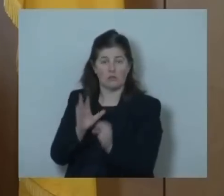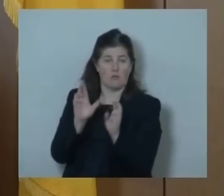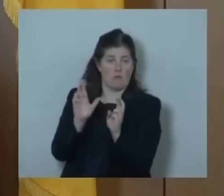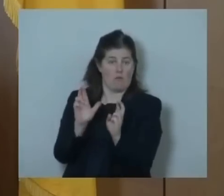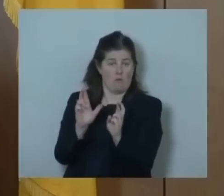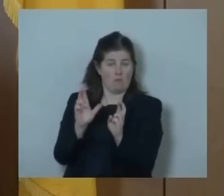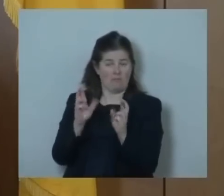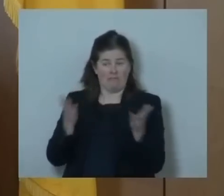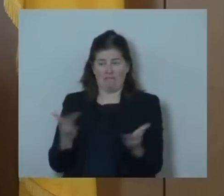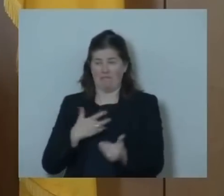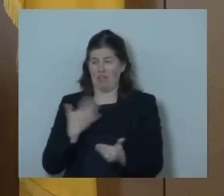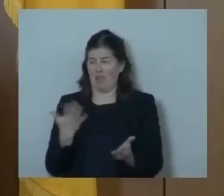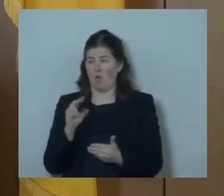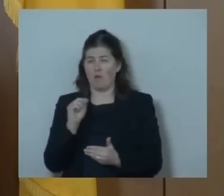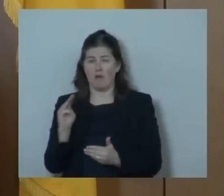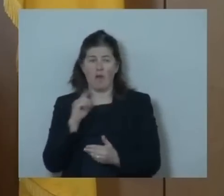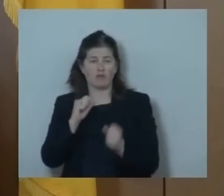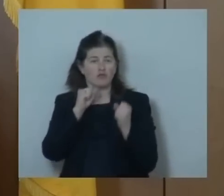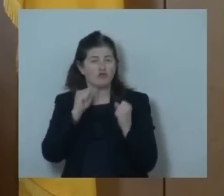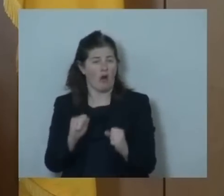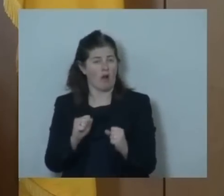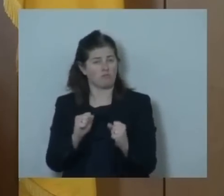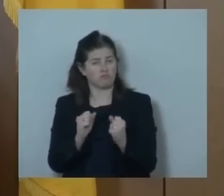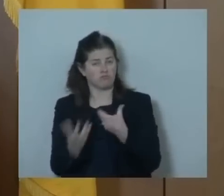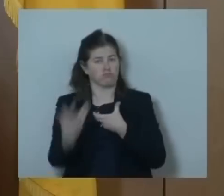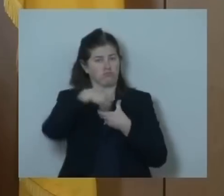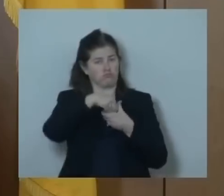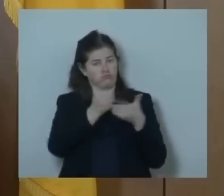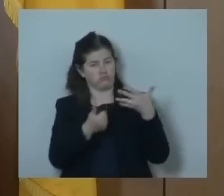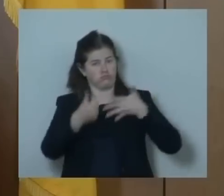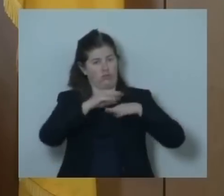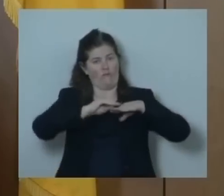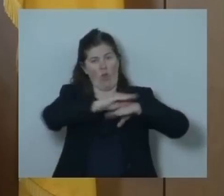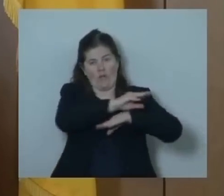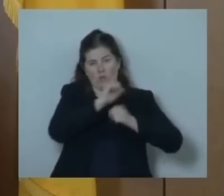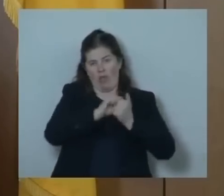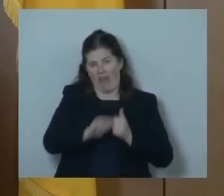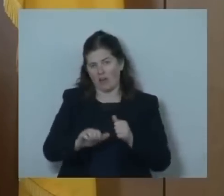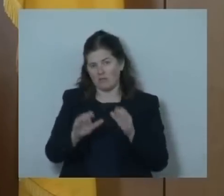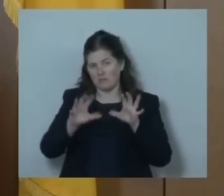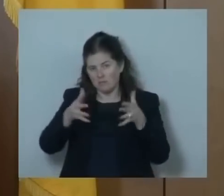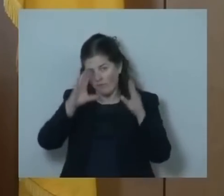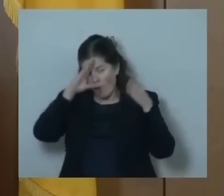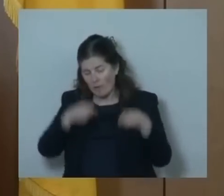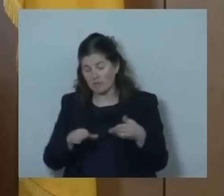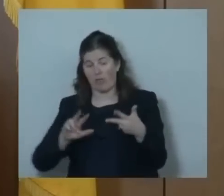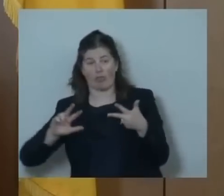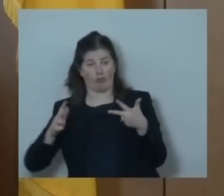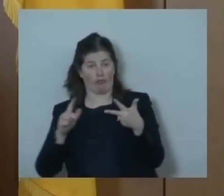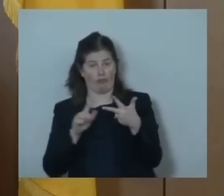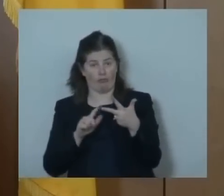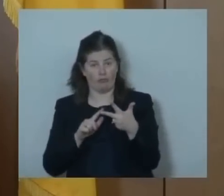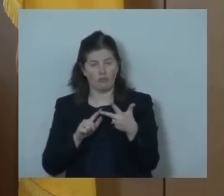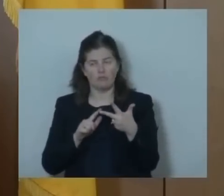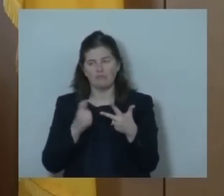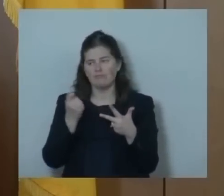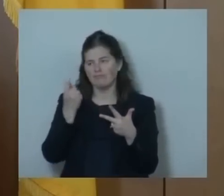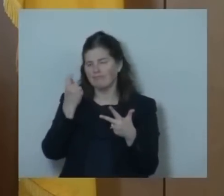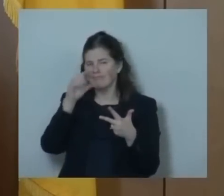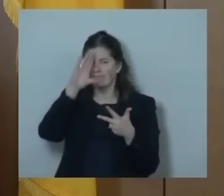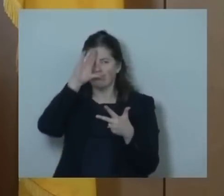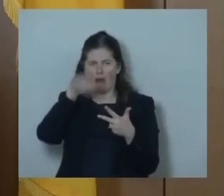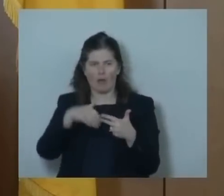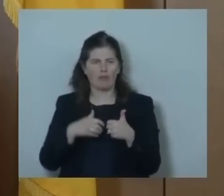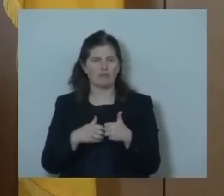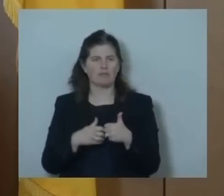think New Mexico will have a strong position given the Permian in that work. And then third, there is no question, and I